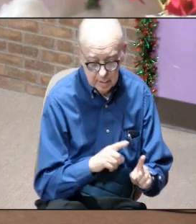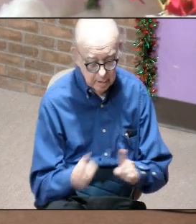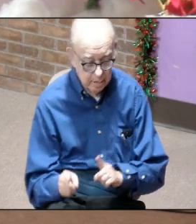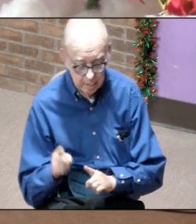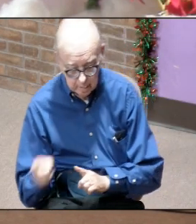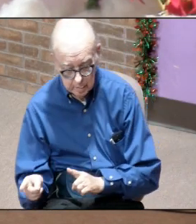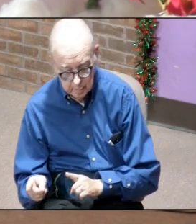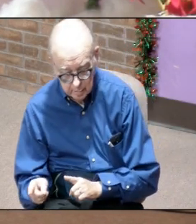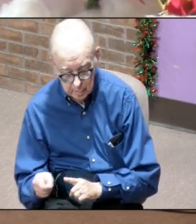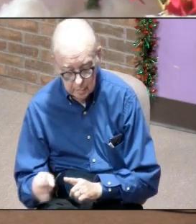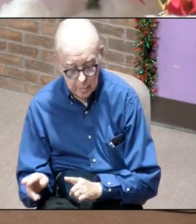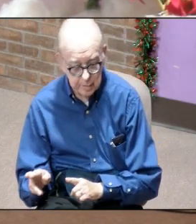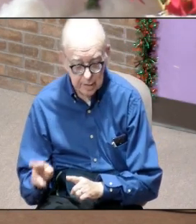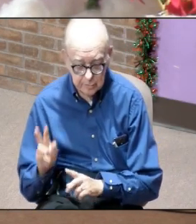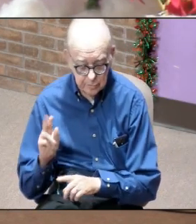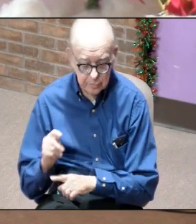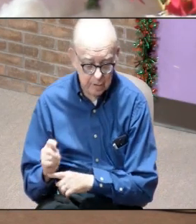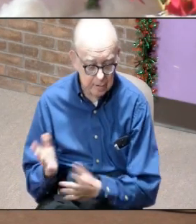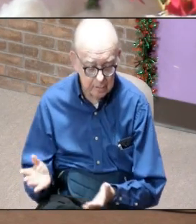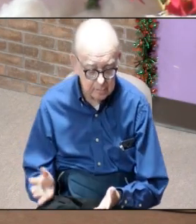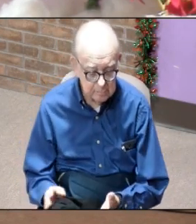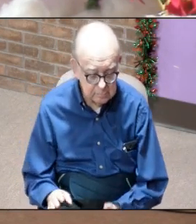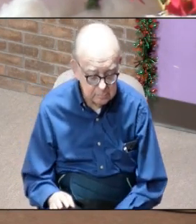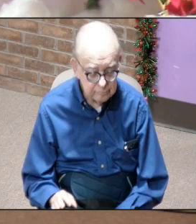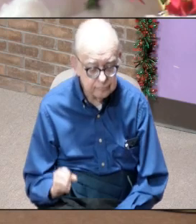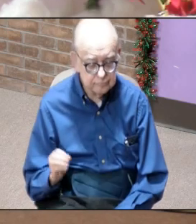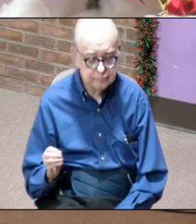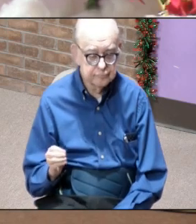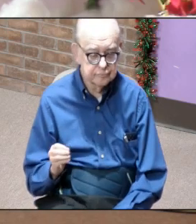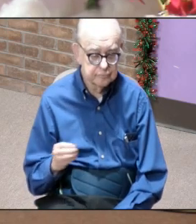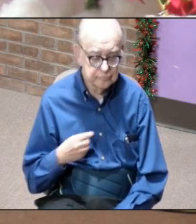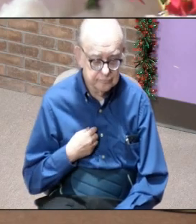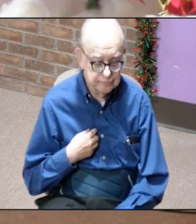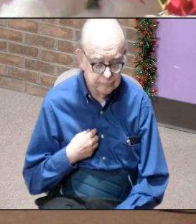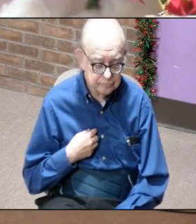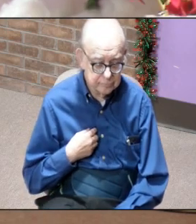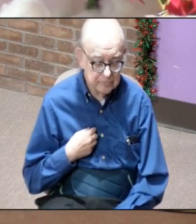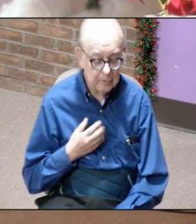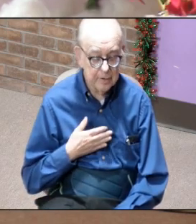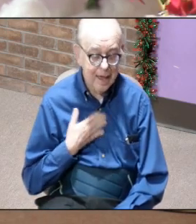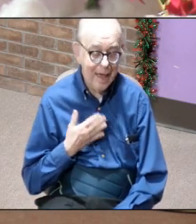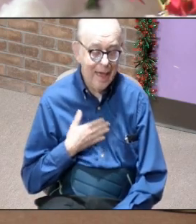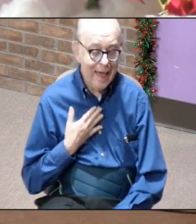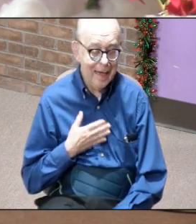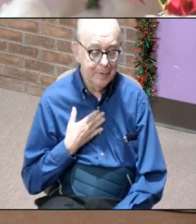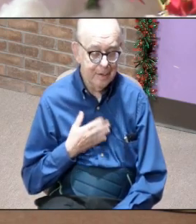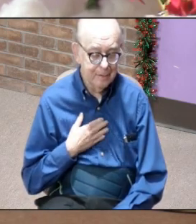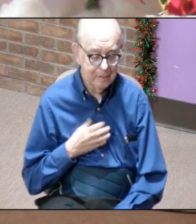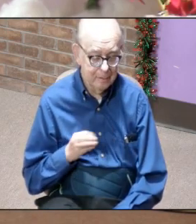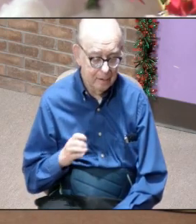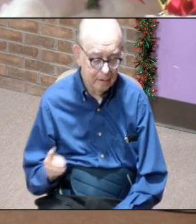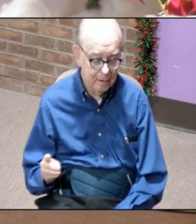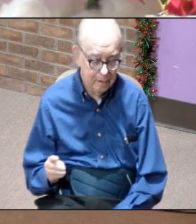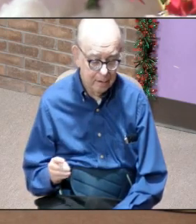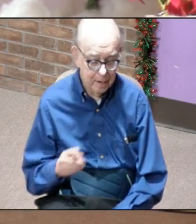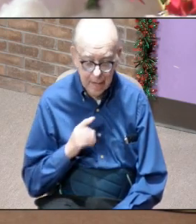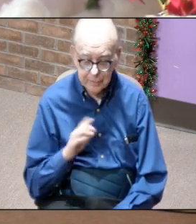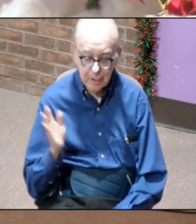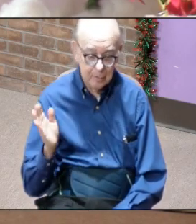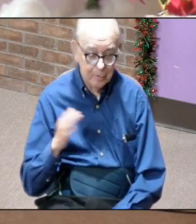and run that person off the road, and I'm not going to do this. So I was in a joyous mood. I started waving.